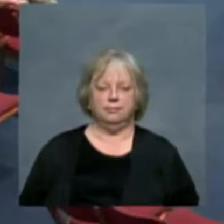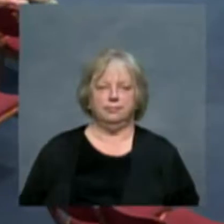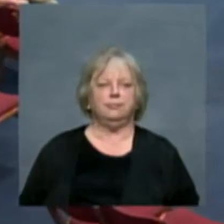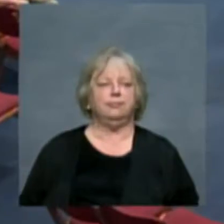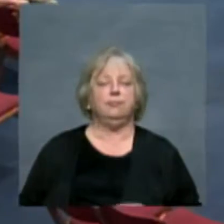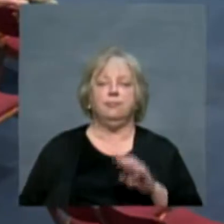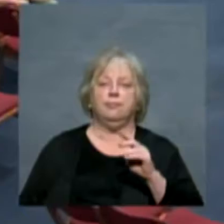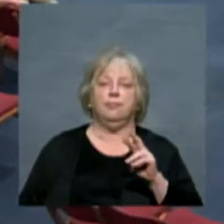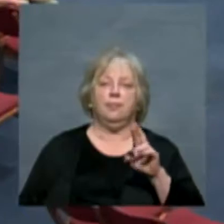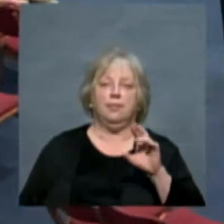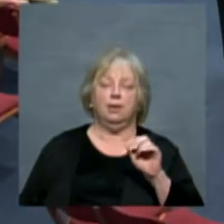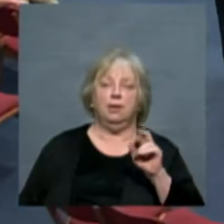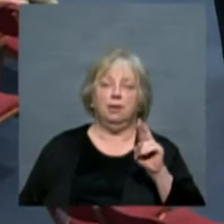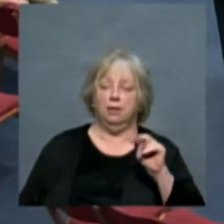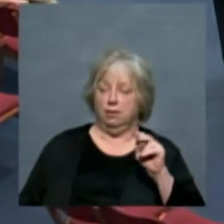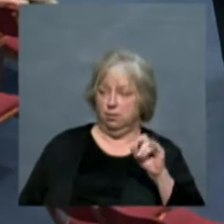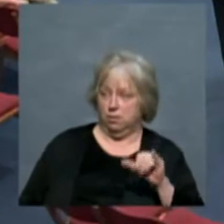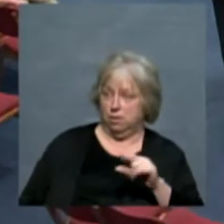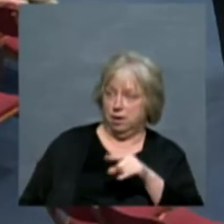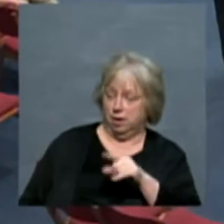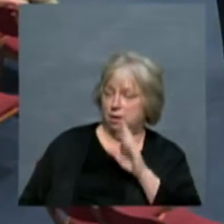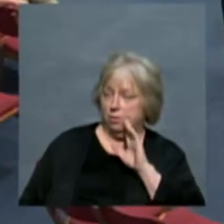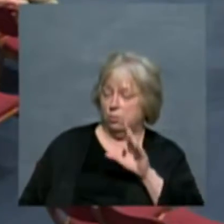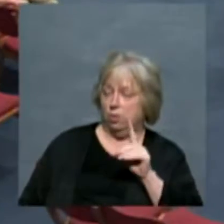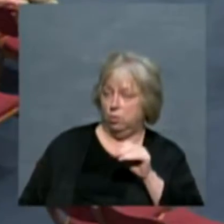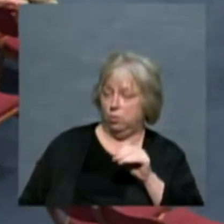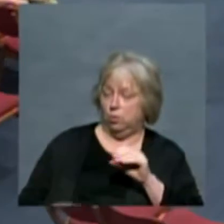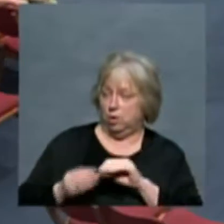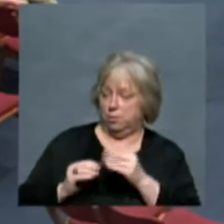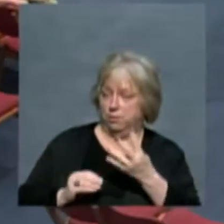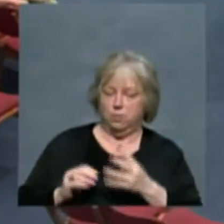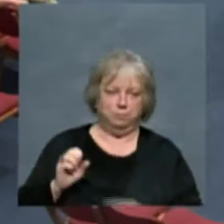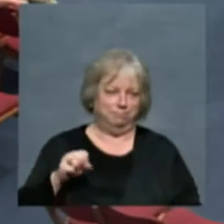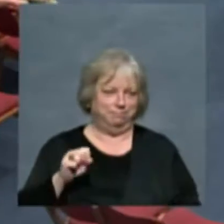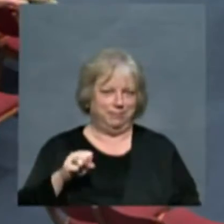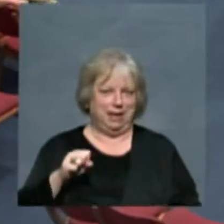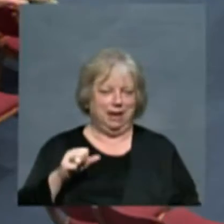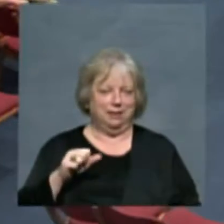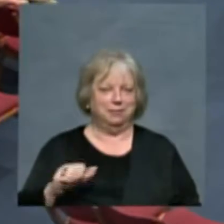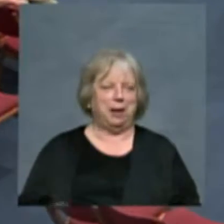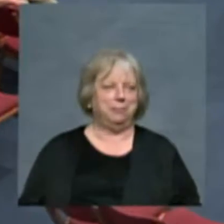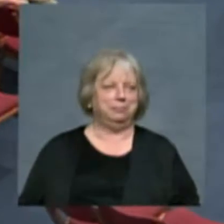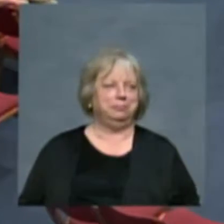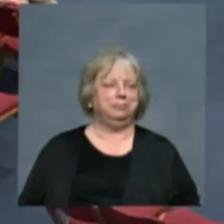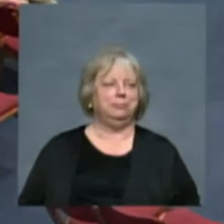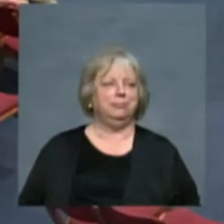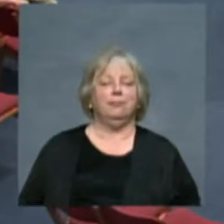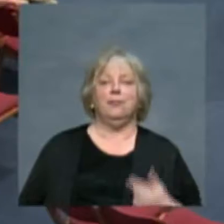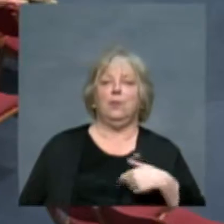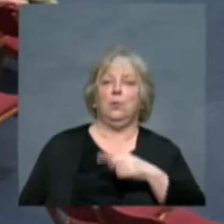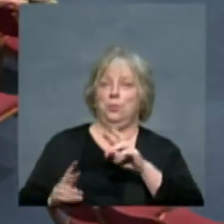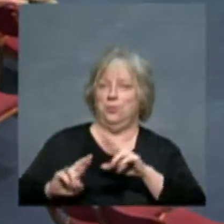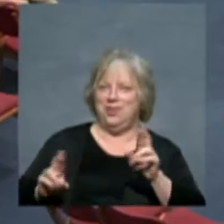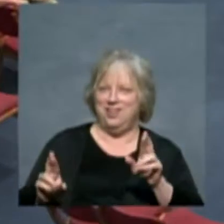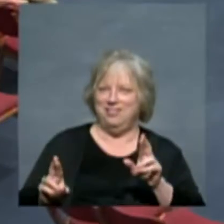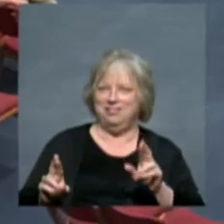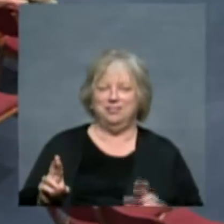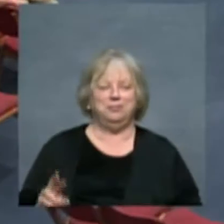Mr. Carney, are you going to do item number 4? Yes, ma'am. All right. We are